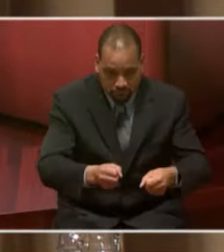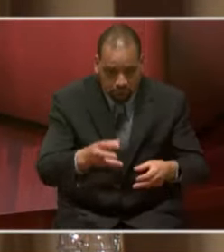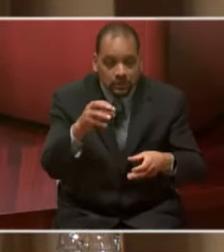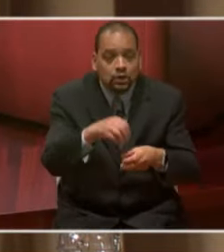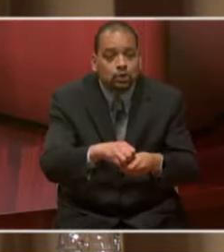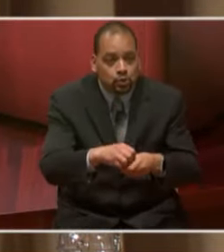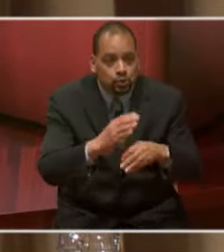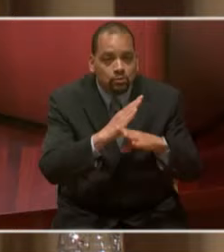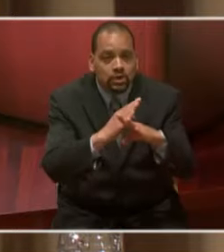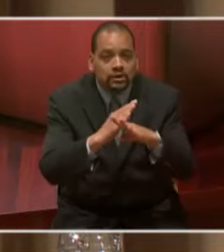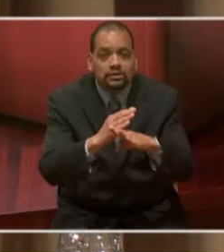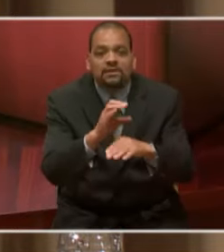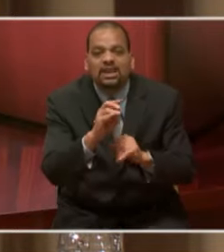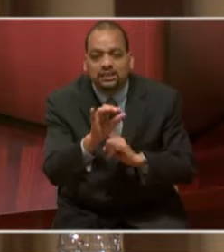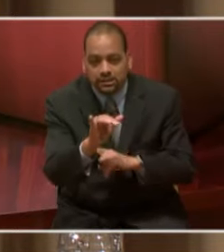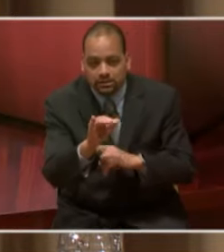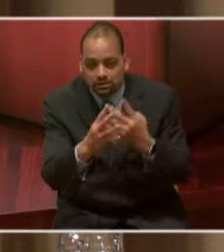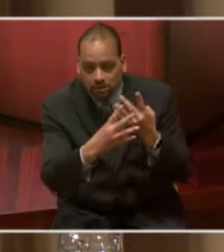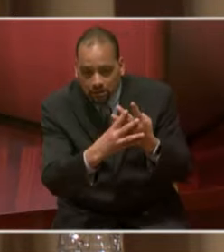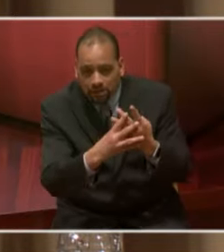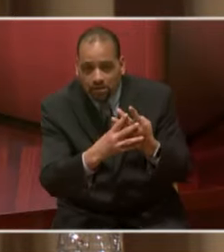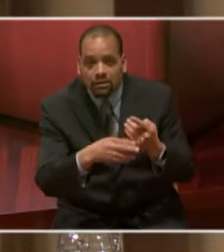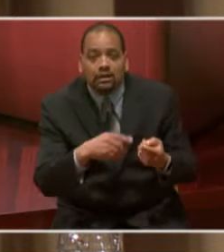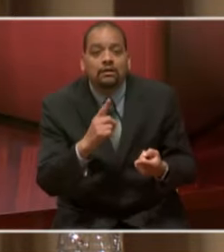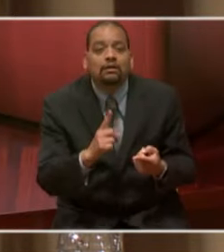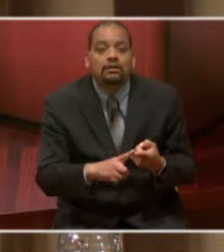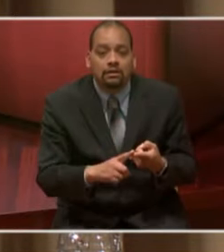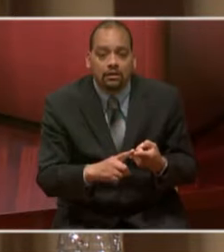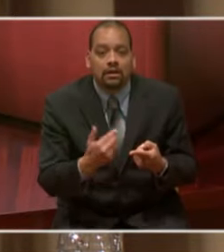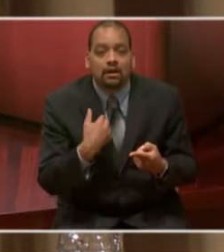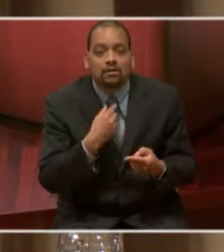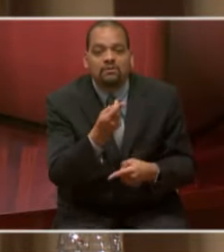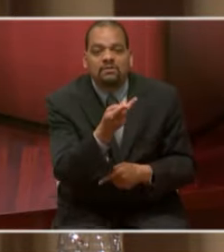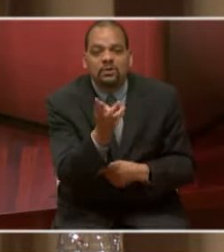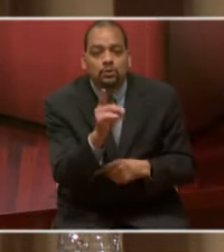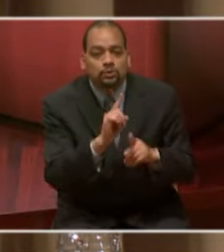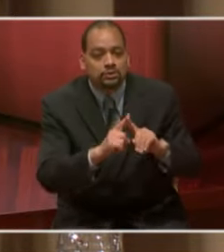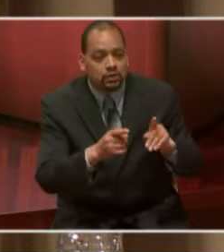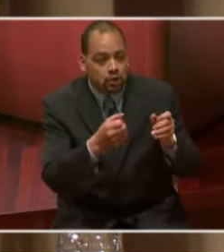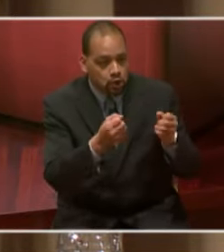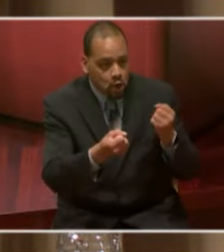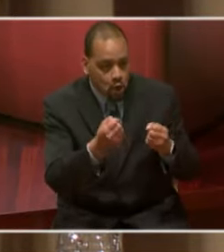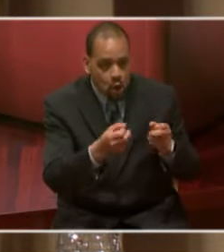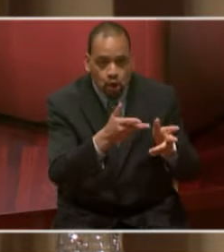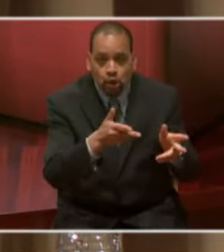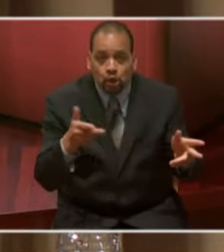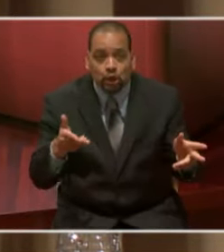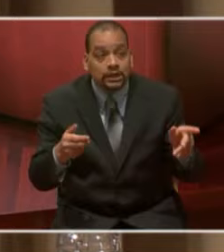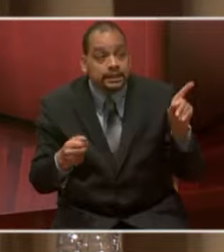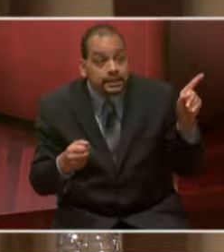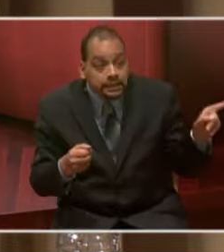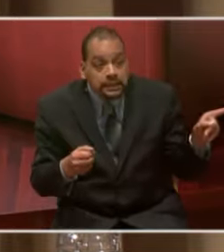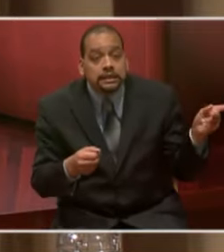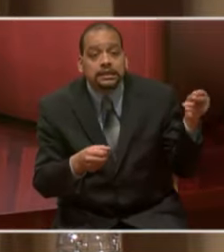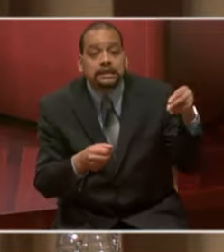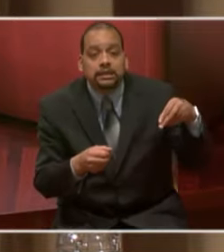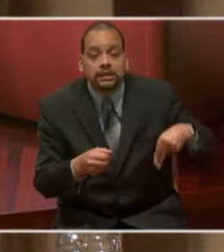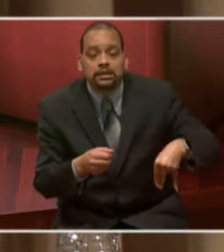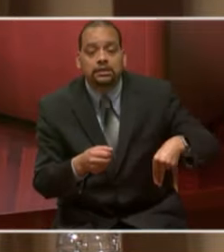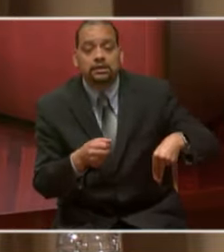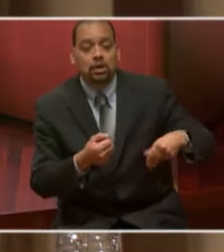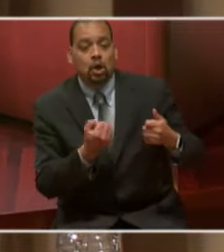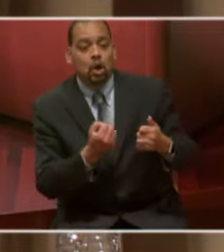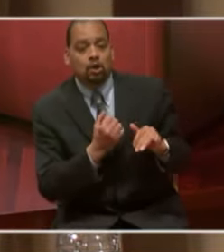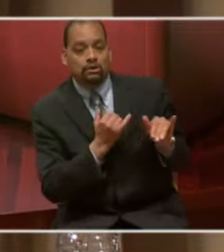cheese, milk, juice, anything. And this man, bless his soul, so smart, he went to